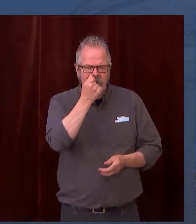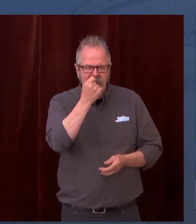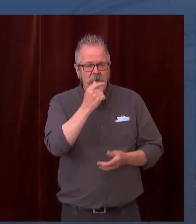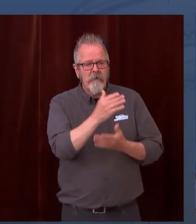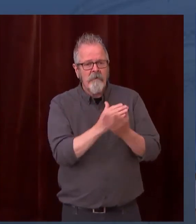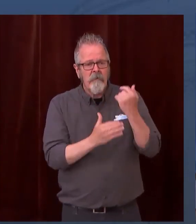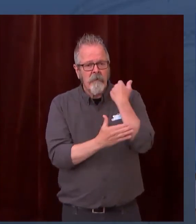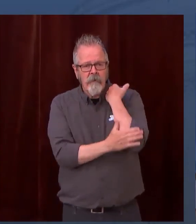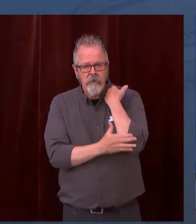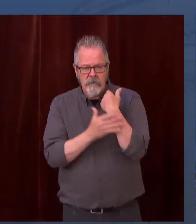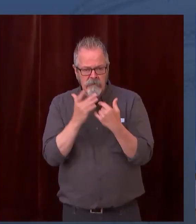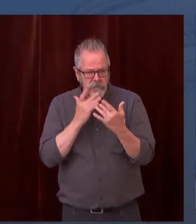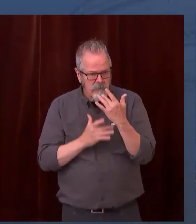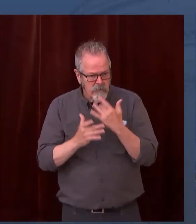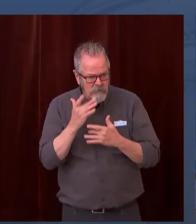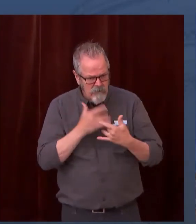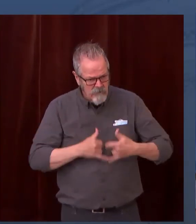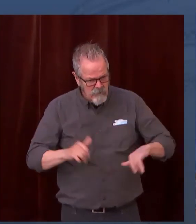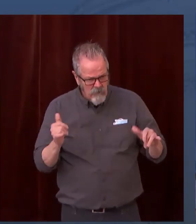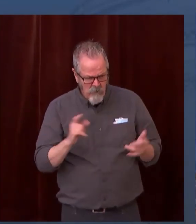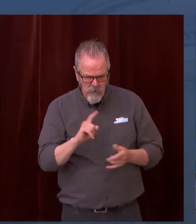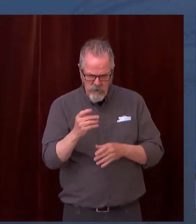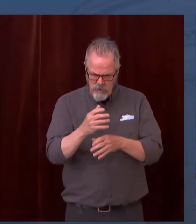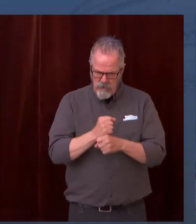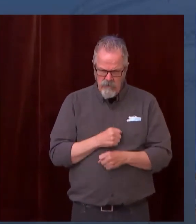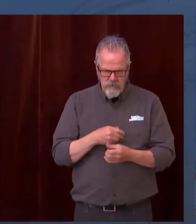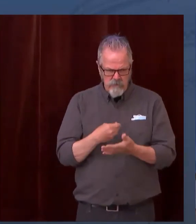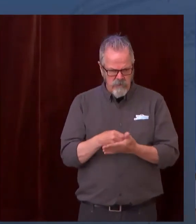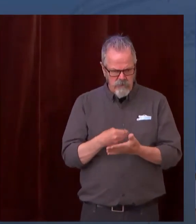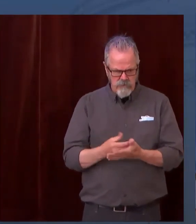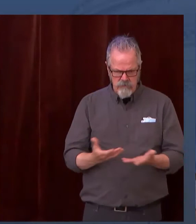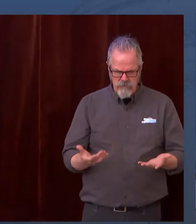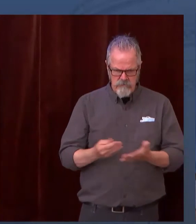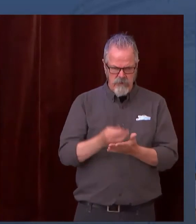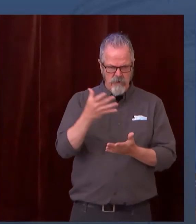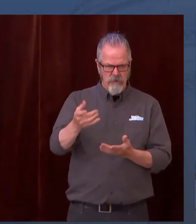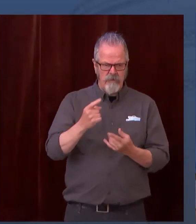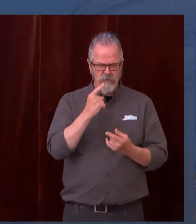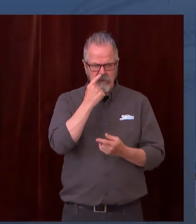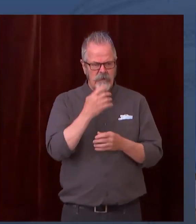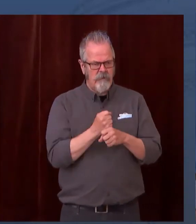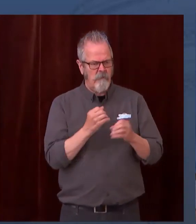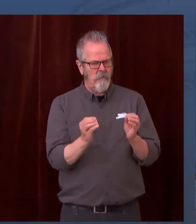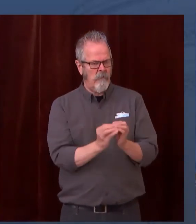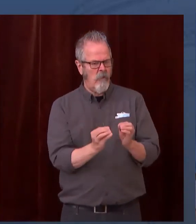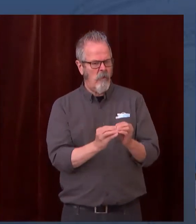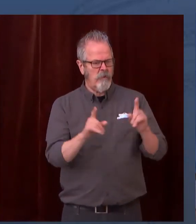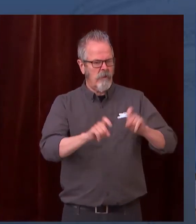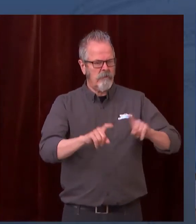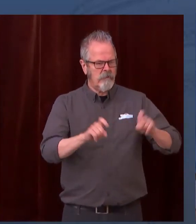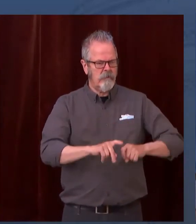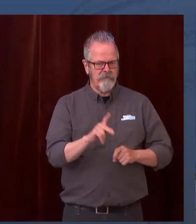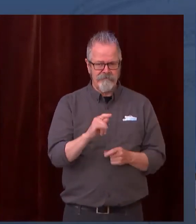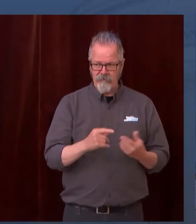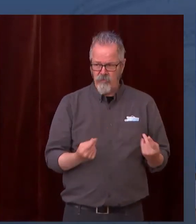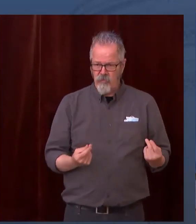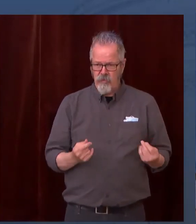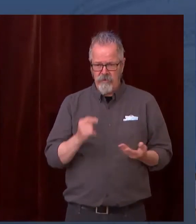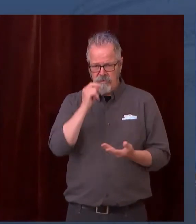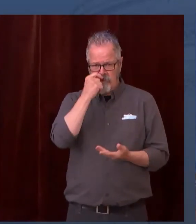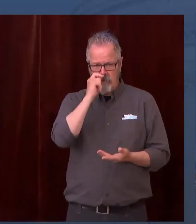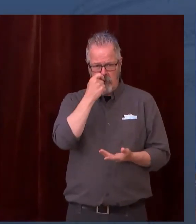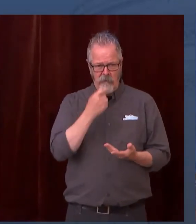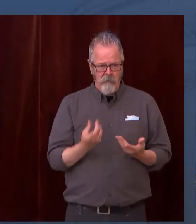are you considering any sort of masking survey requirements in Spokane County or other counties